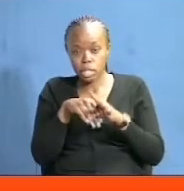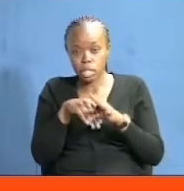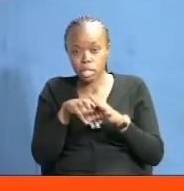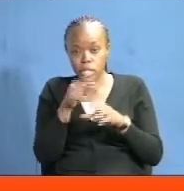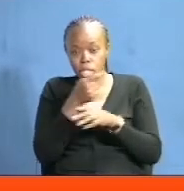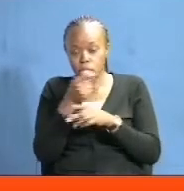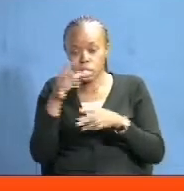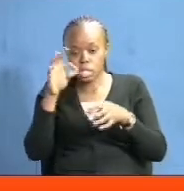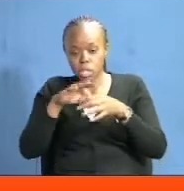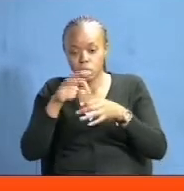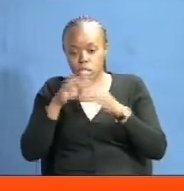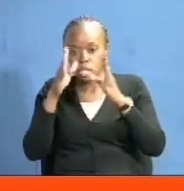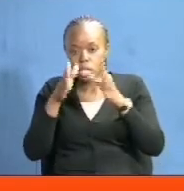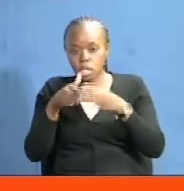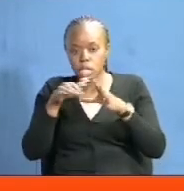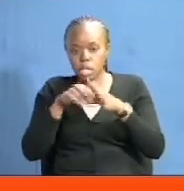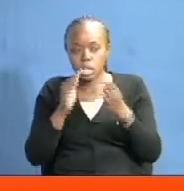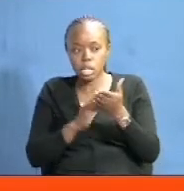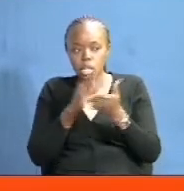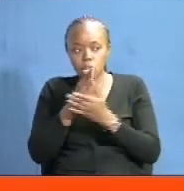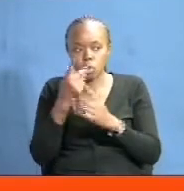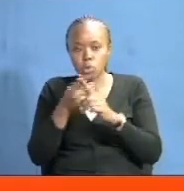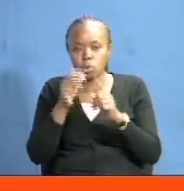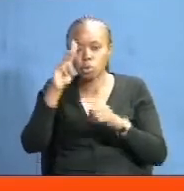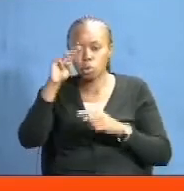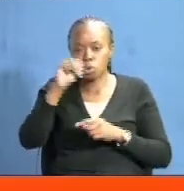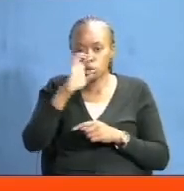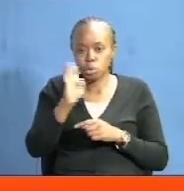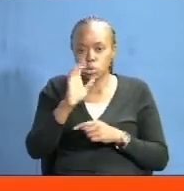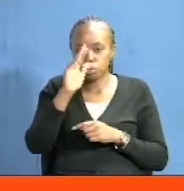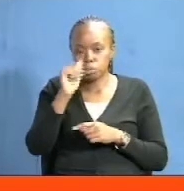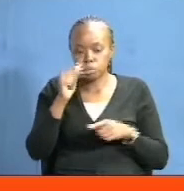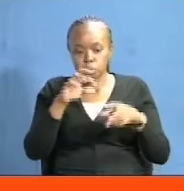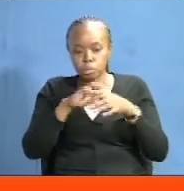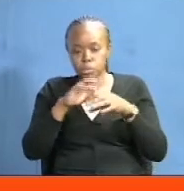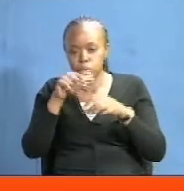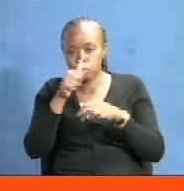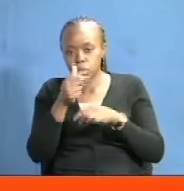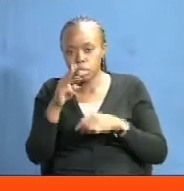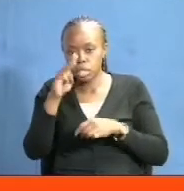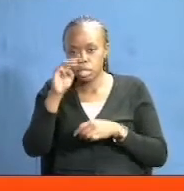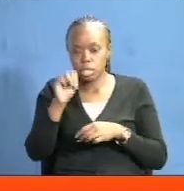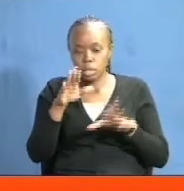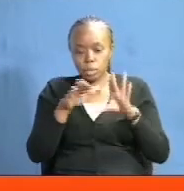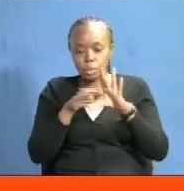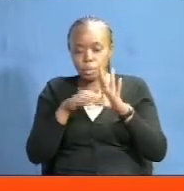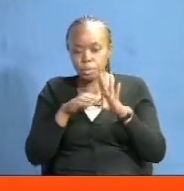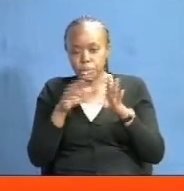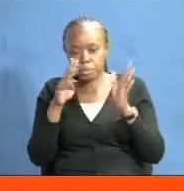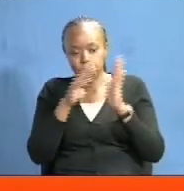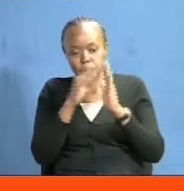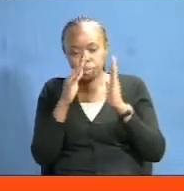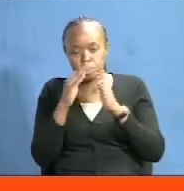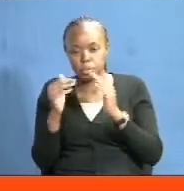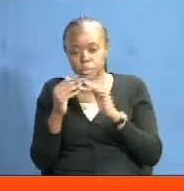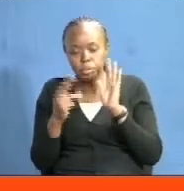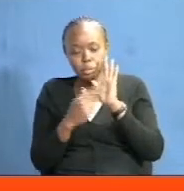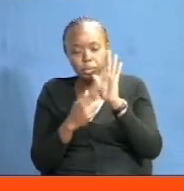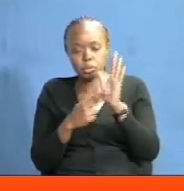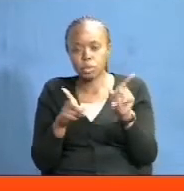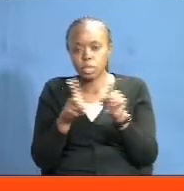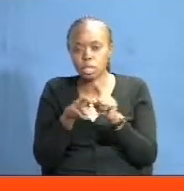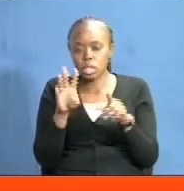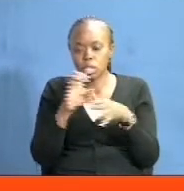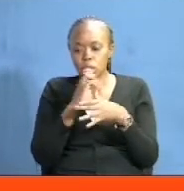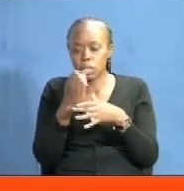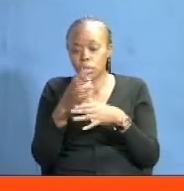the voters, they vote in right from the MCAs, they vote the member of parliaments, the representatives, they even